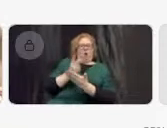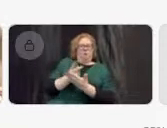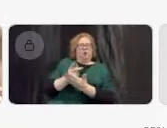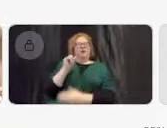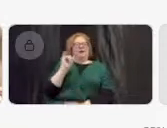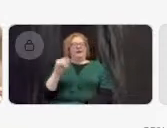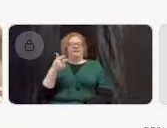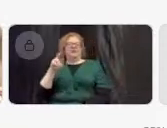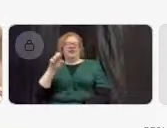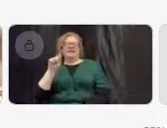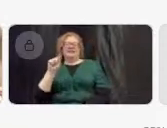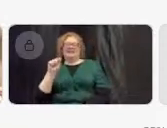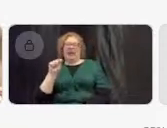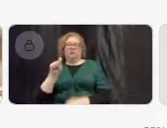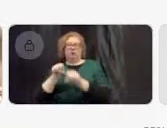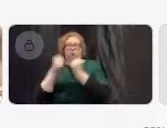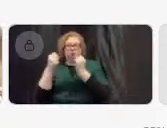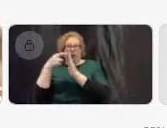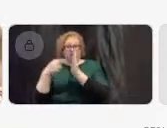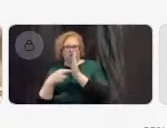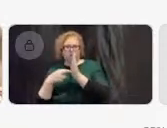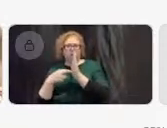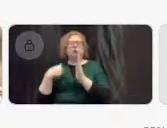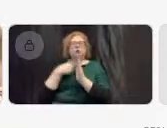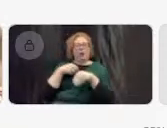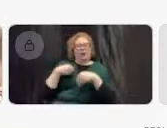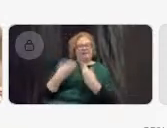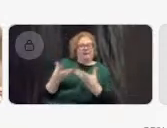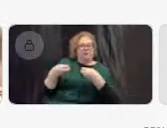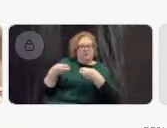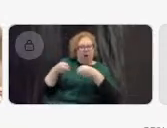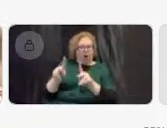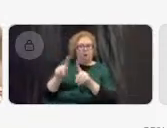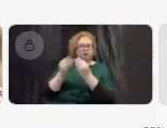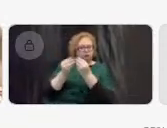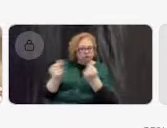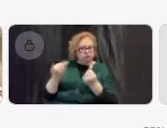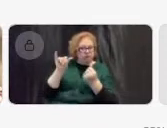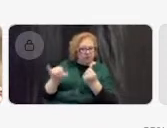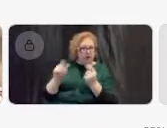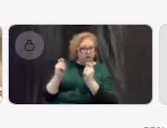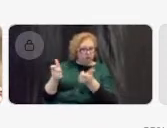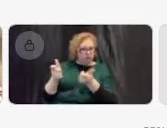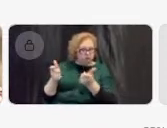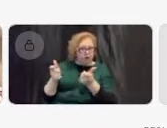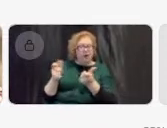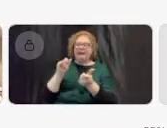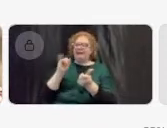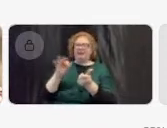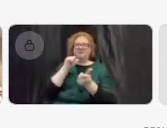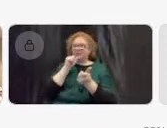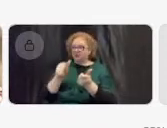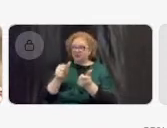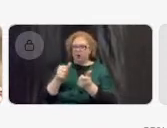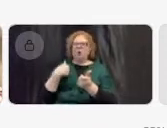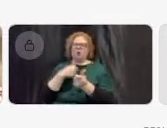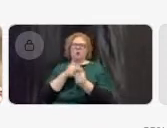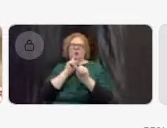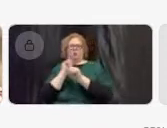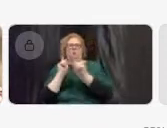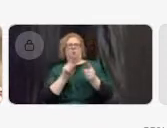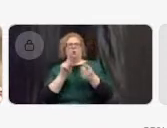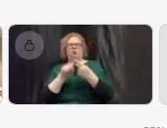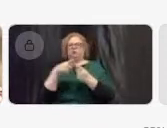they are given the opportunity to remedy it, and if they do not remedy it, it's reported to the platform and they're asked to